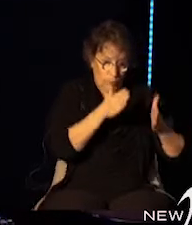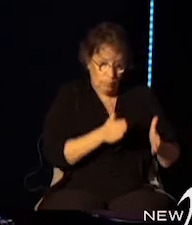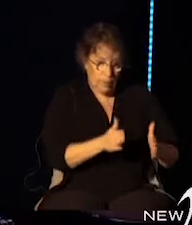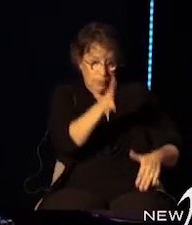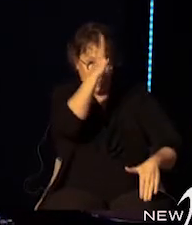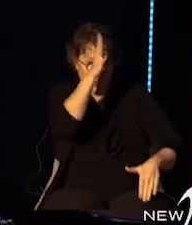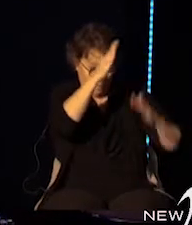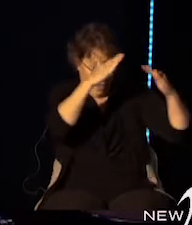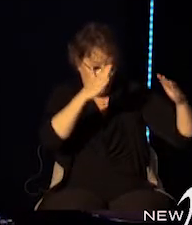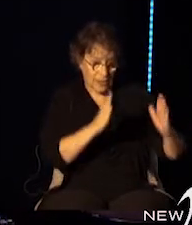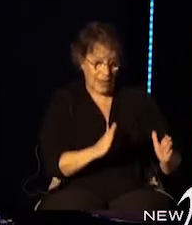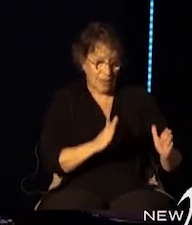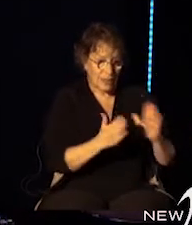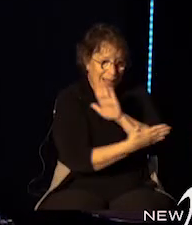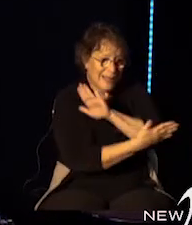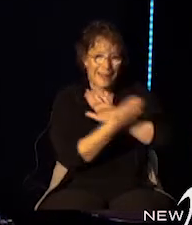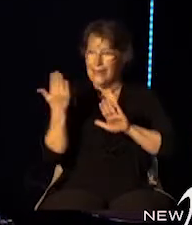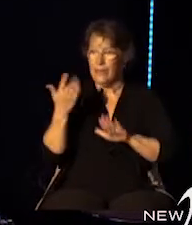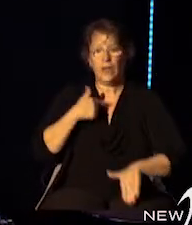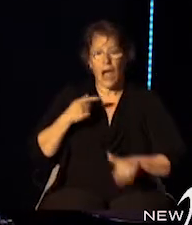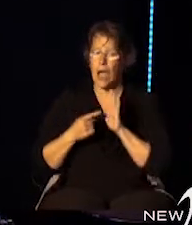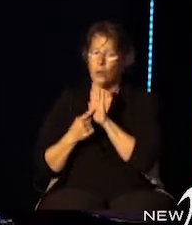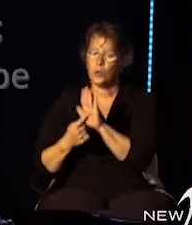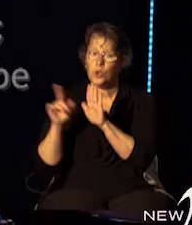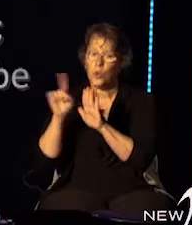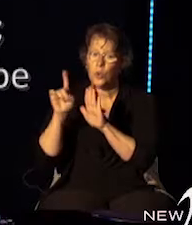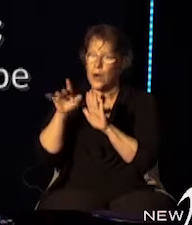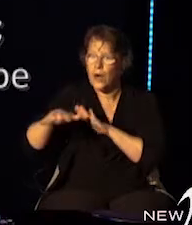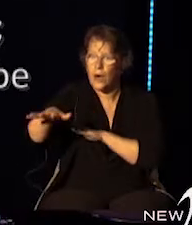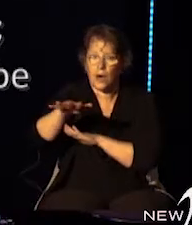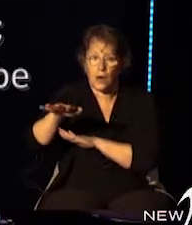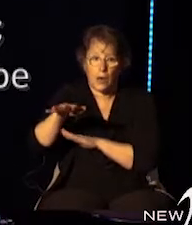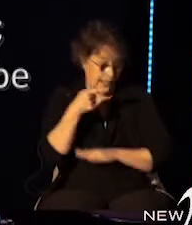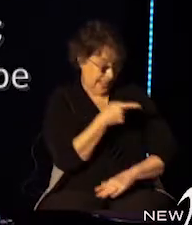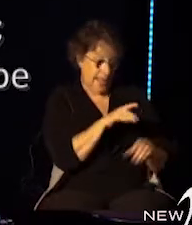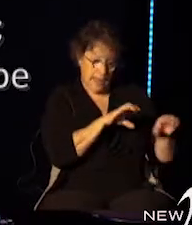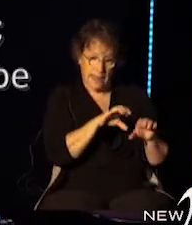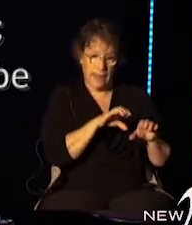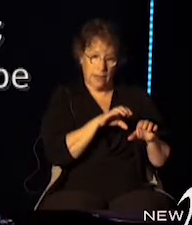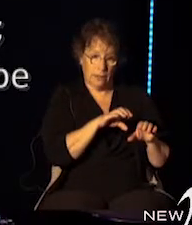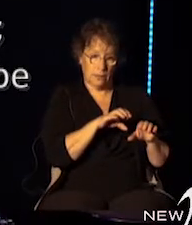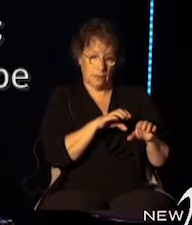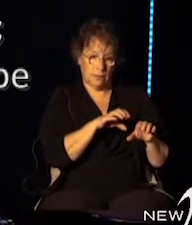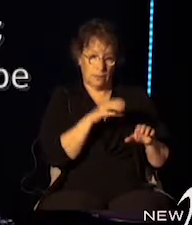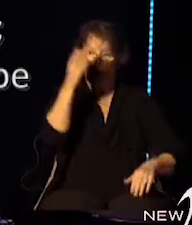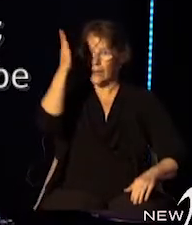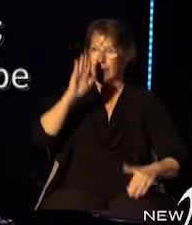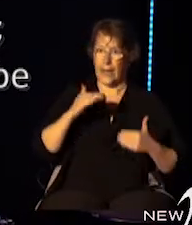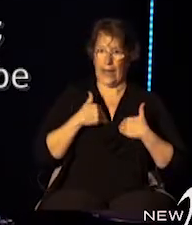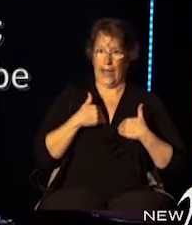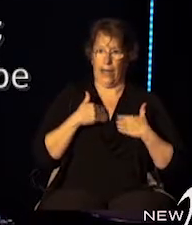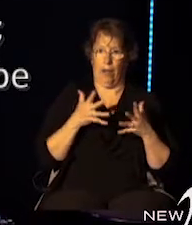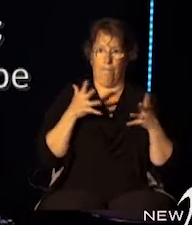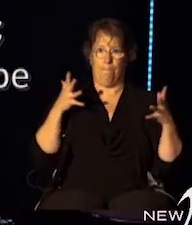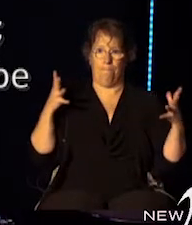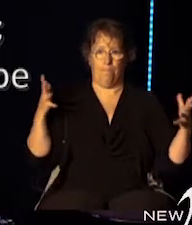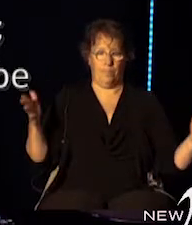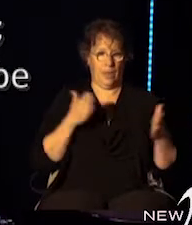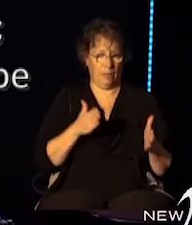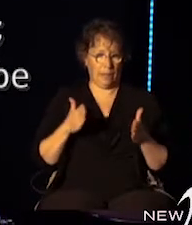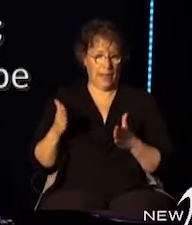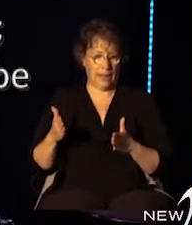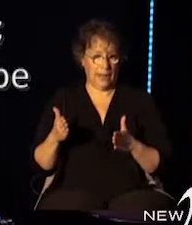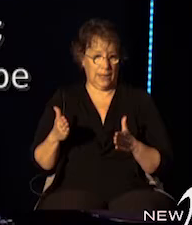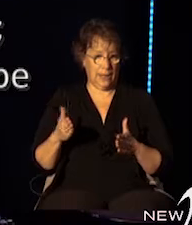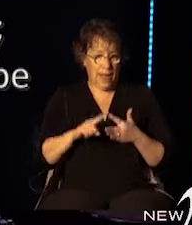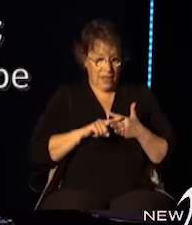you in Genesis 12. And he did. God had a great big plan in mind. And the beginning of